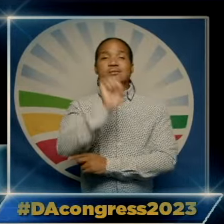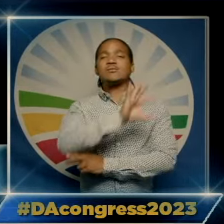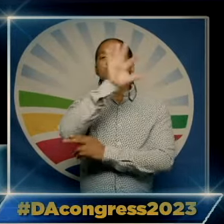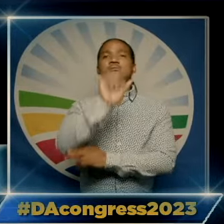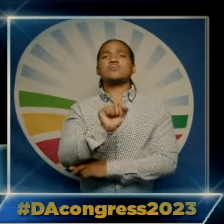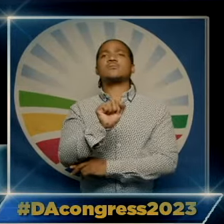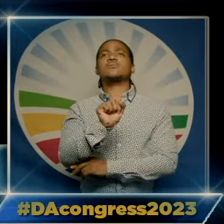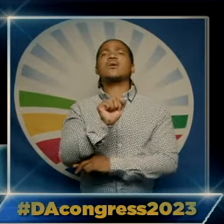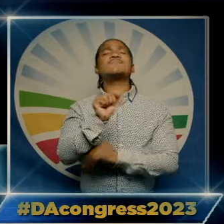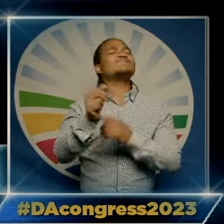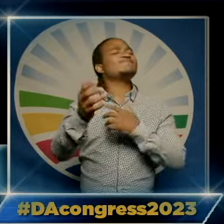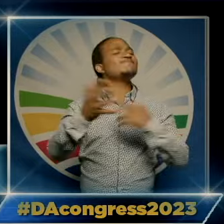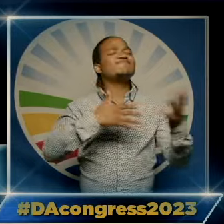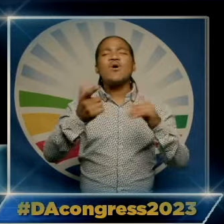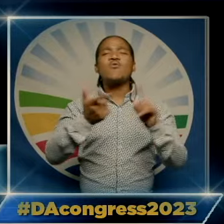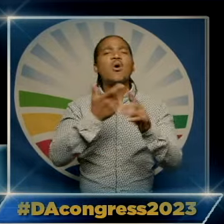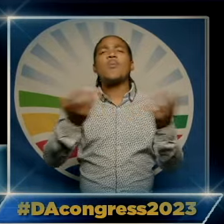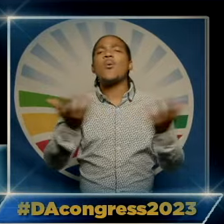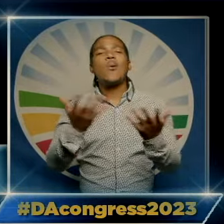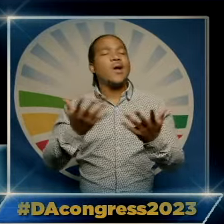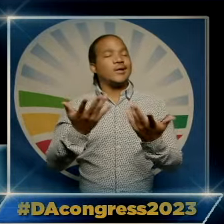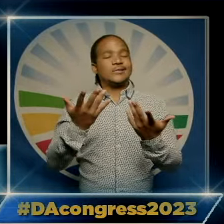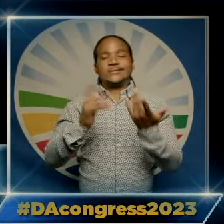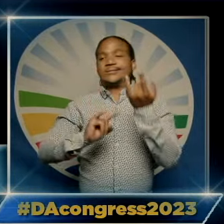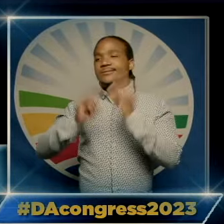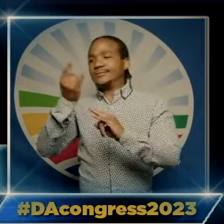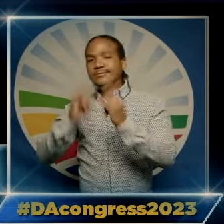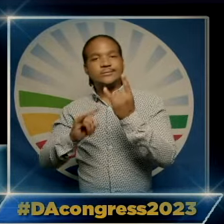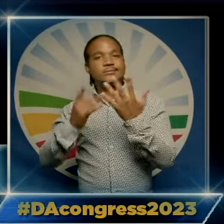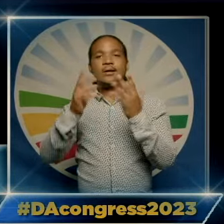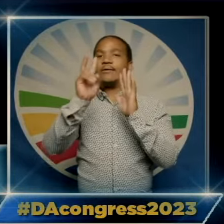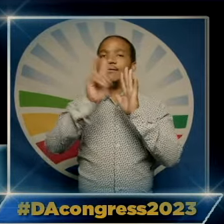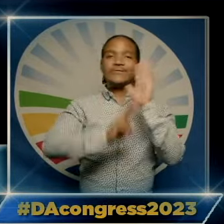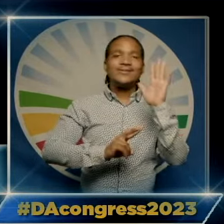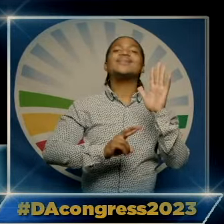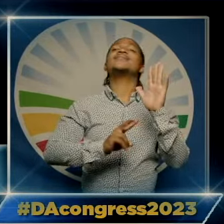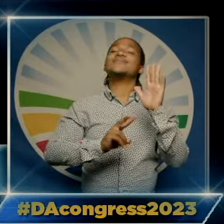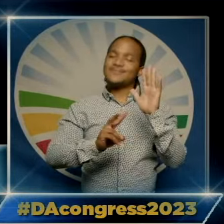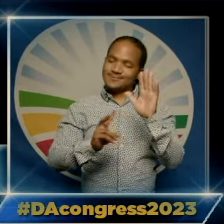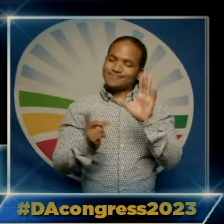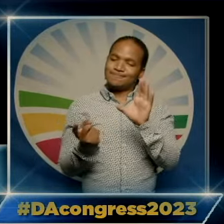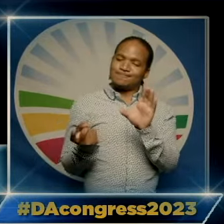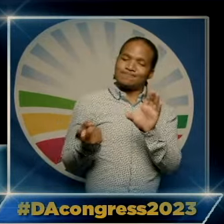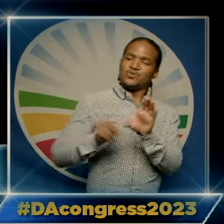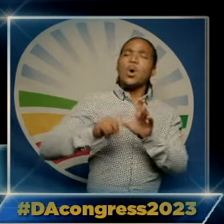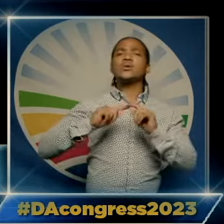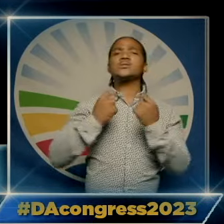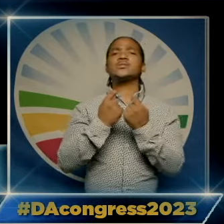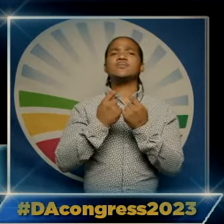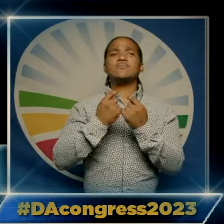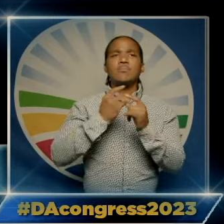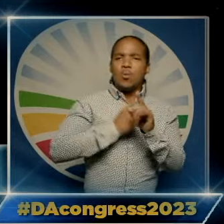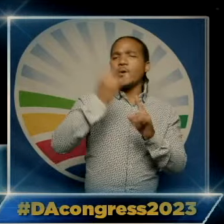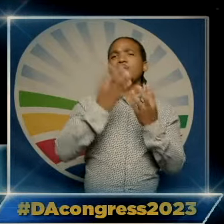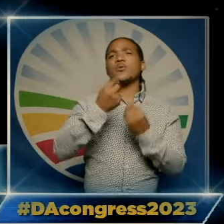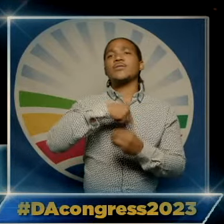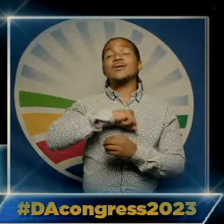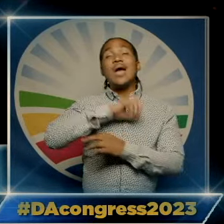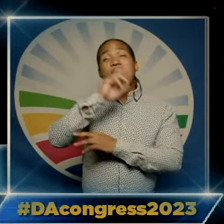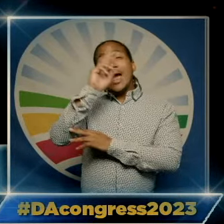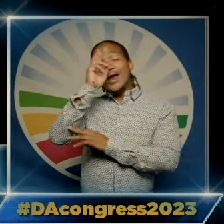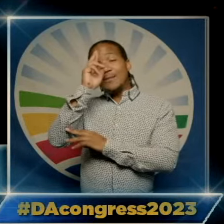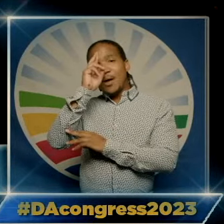African from any village, any urban area is invited to join and win with us. The numbers show that only